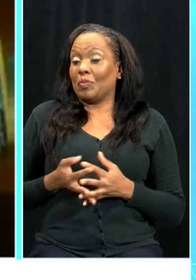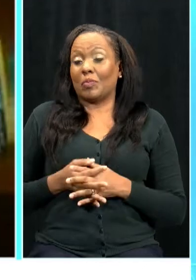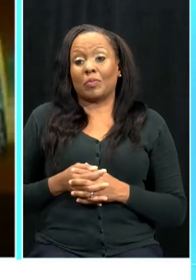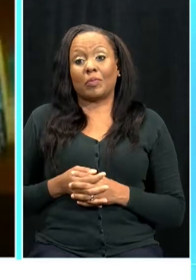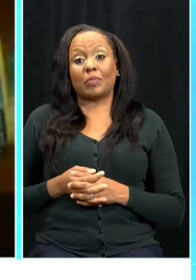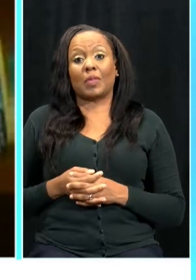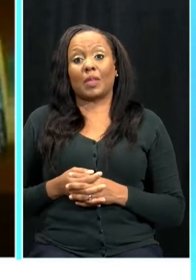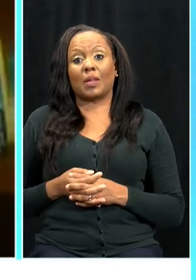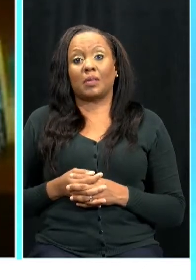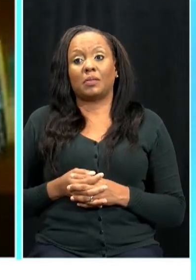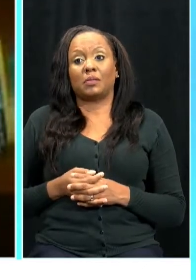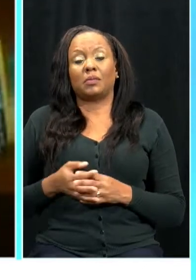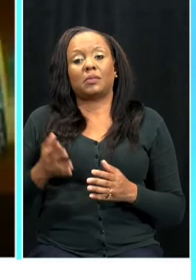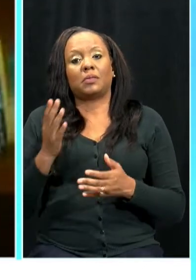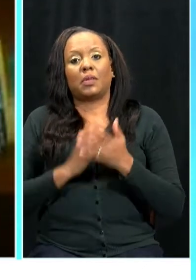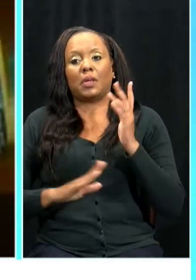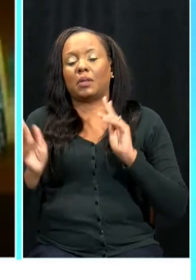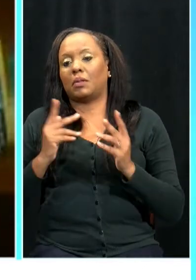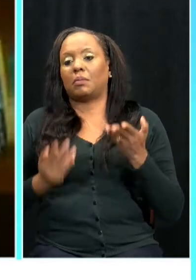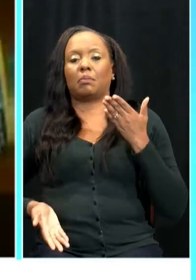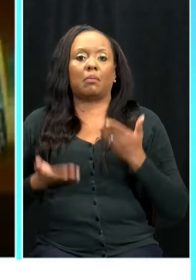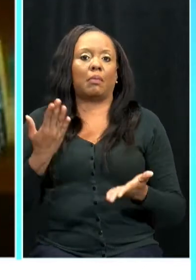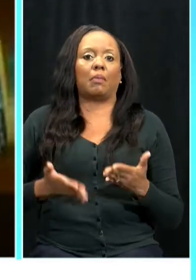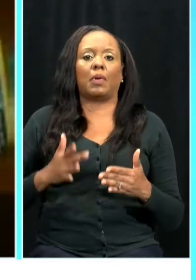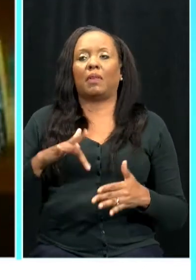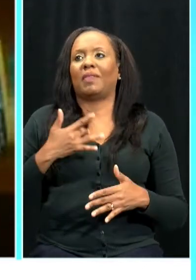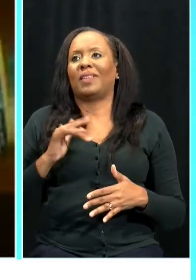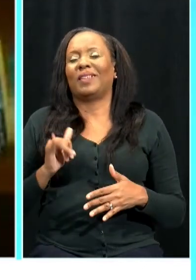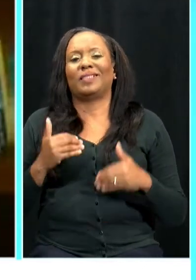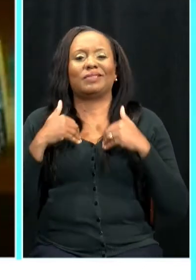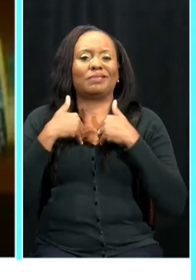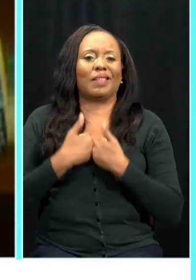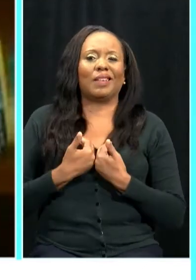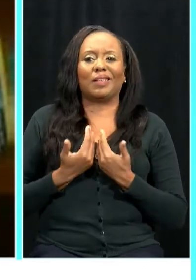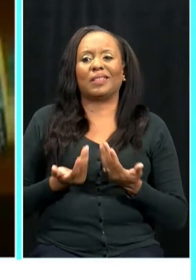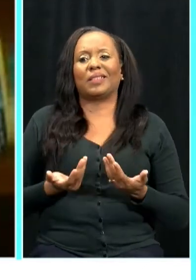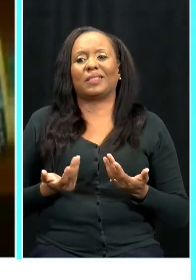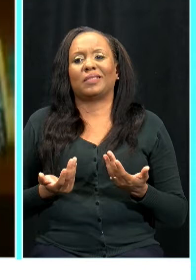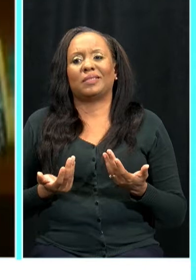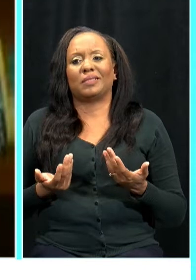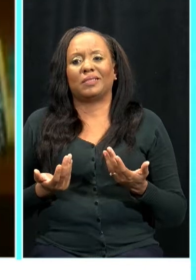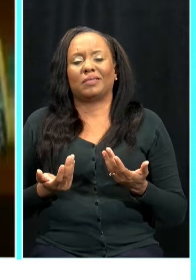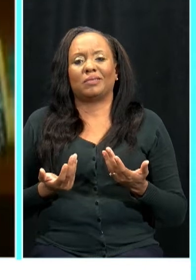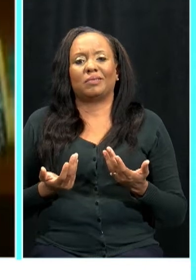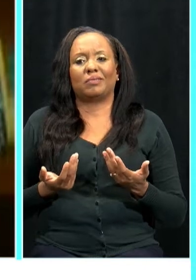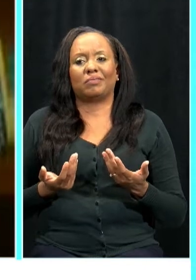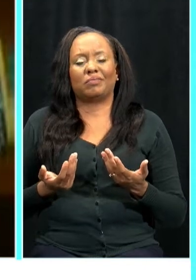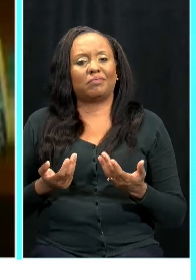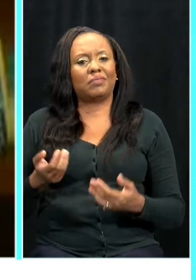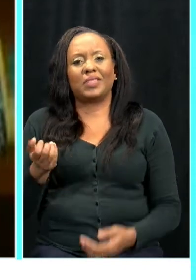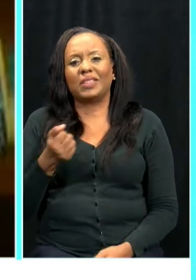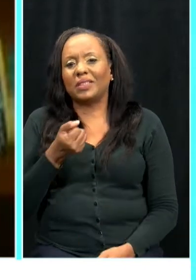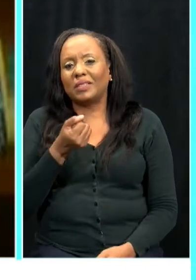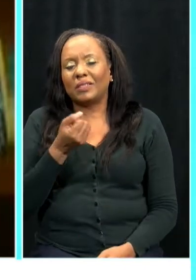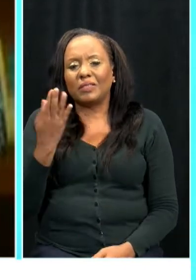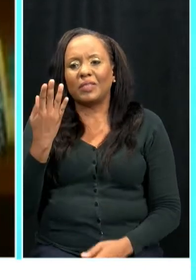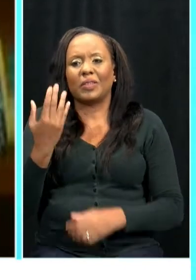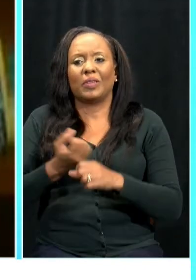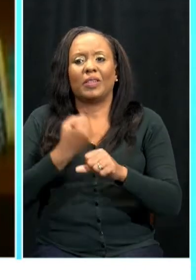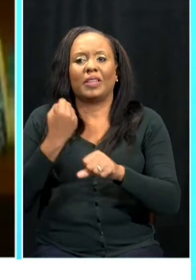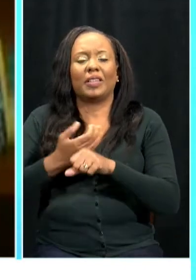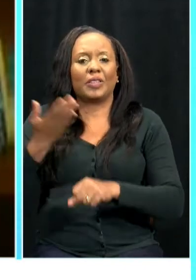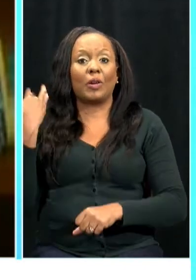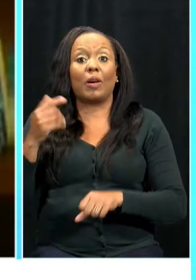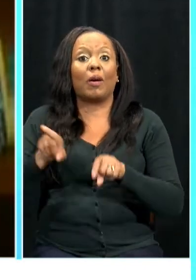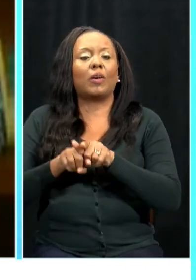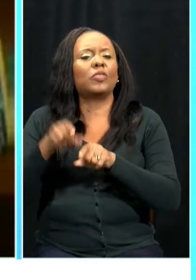electoral fatigue, especially since there was an election almost just years ago. If you think of the people of St. George, they'd be